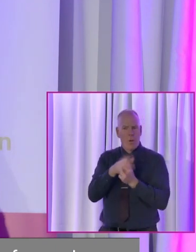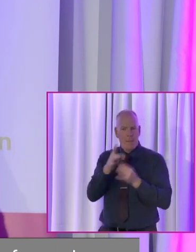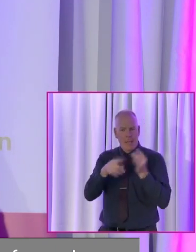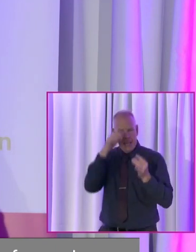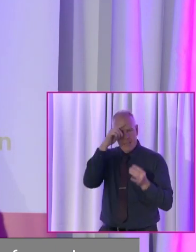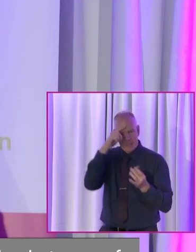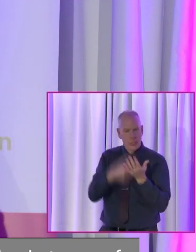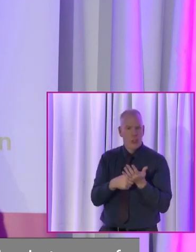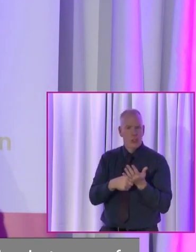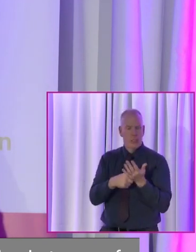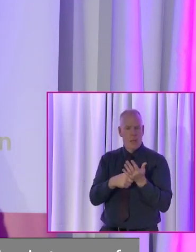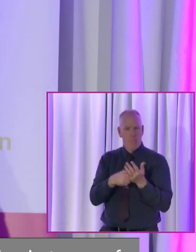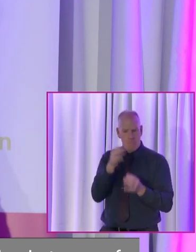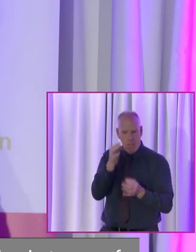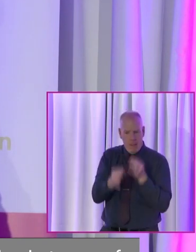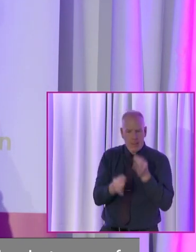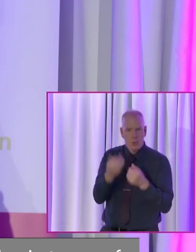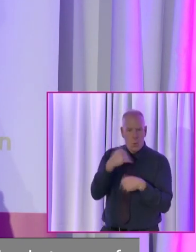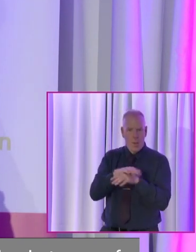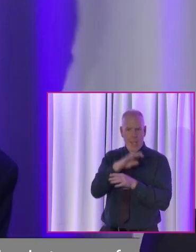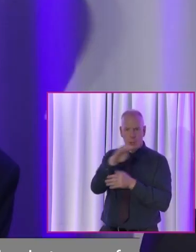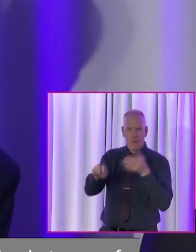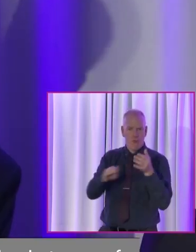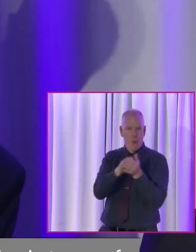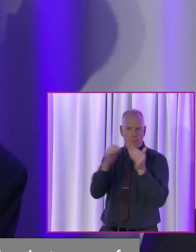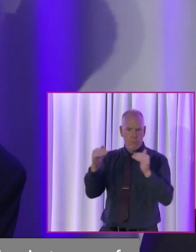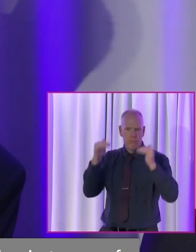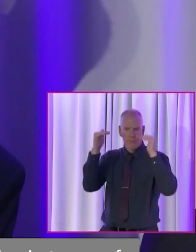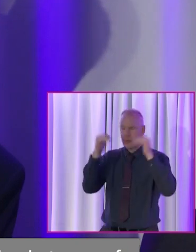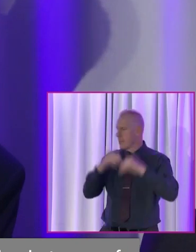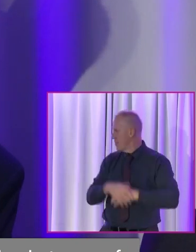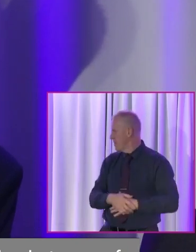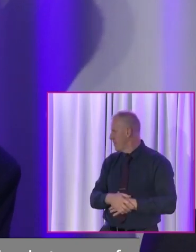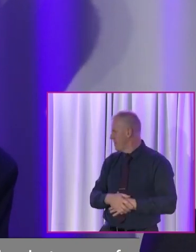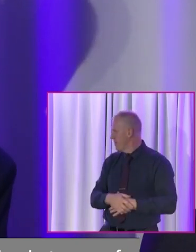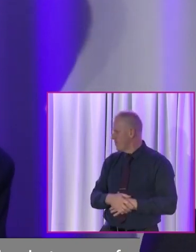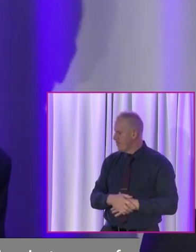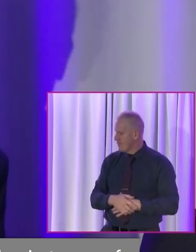decision making at a European level? Very easy question.